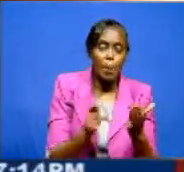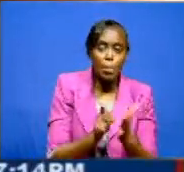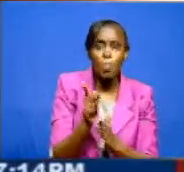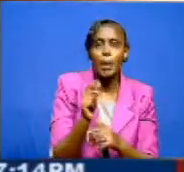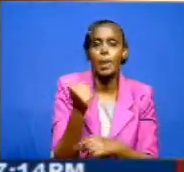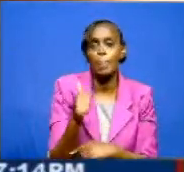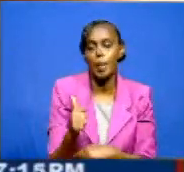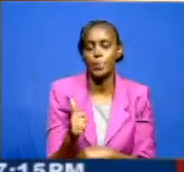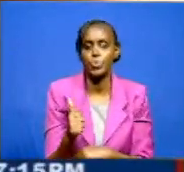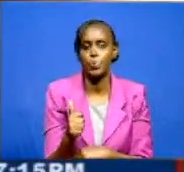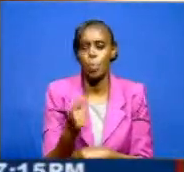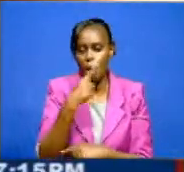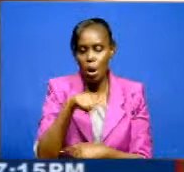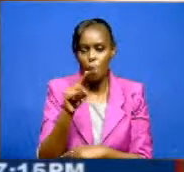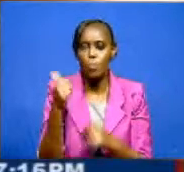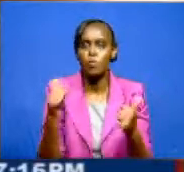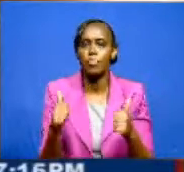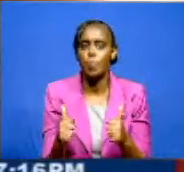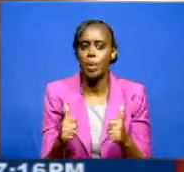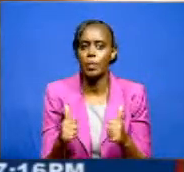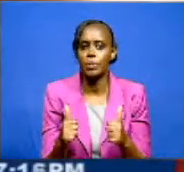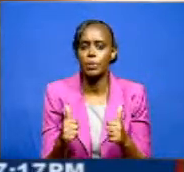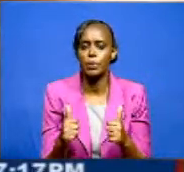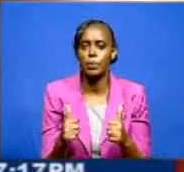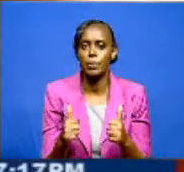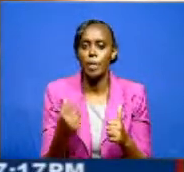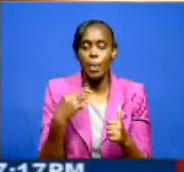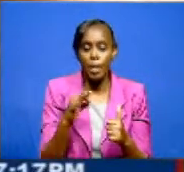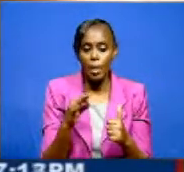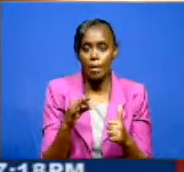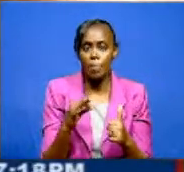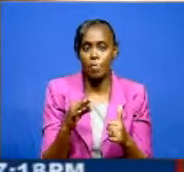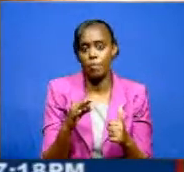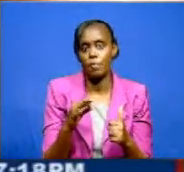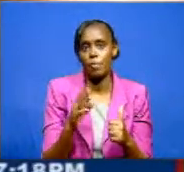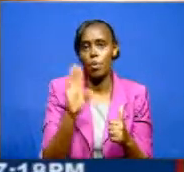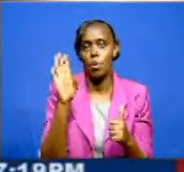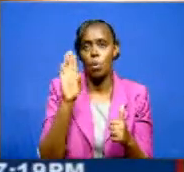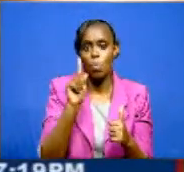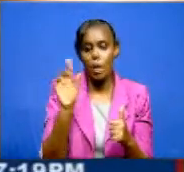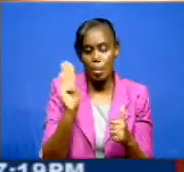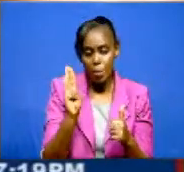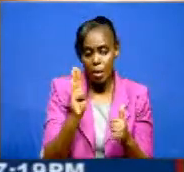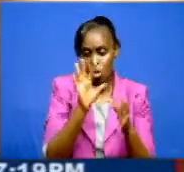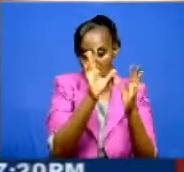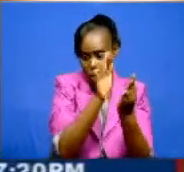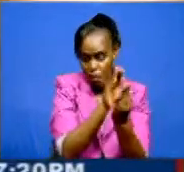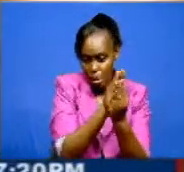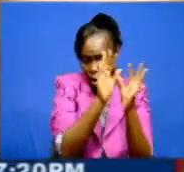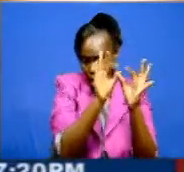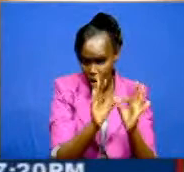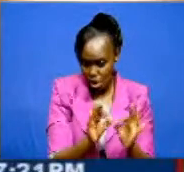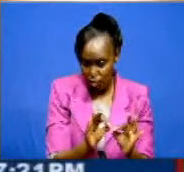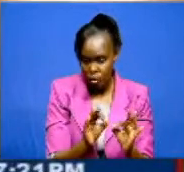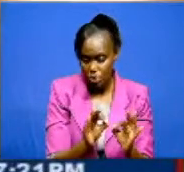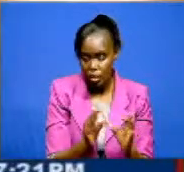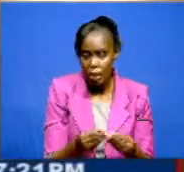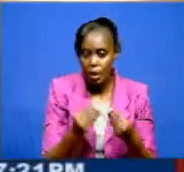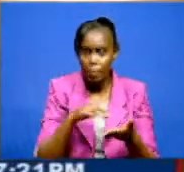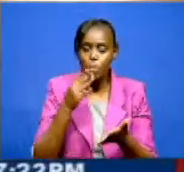when it has not been approved. It's not the law. So if Narok has 1 billion shillings in their account, you cannot say, I will not remit more money.